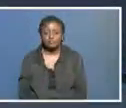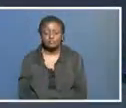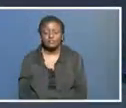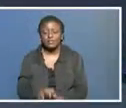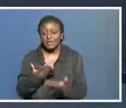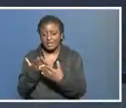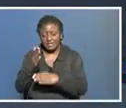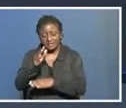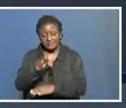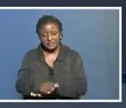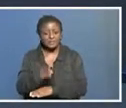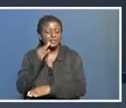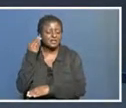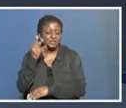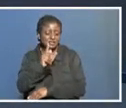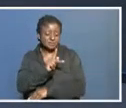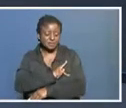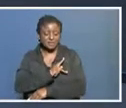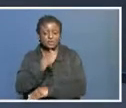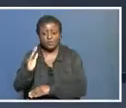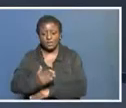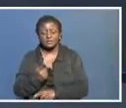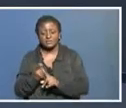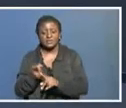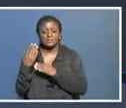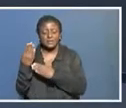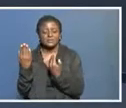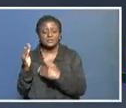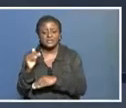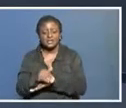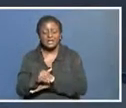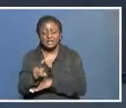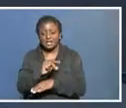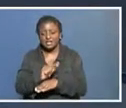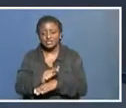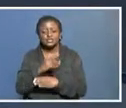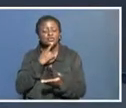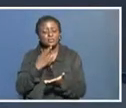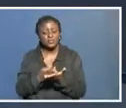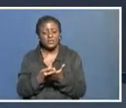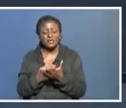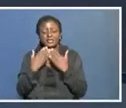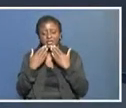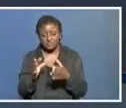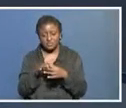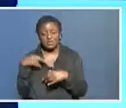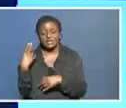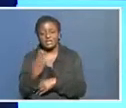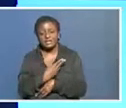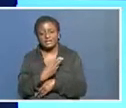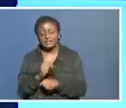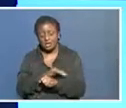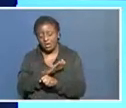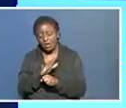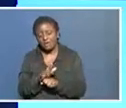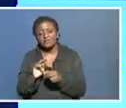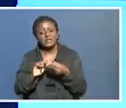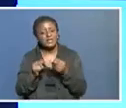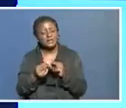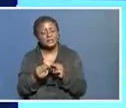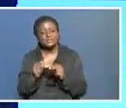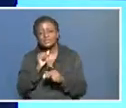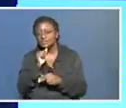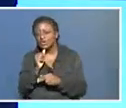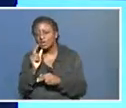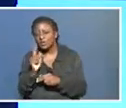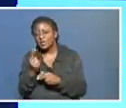Good evening, everyone. I'm Akush Lopinder. Welcome to The Bahamas Tonight, the National Report. Thanks so much for joining us. COVID numbers, not where they